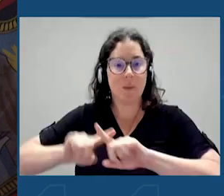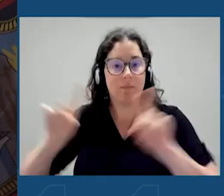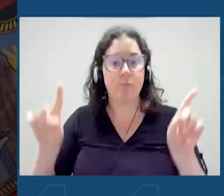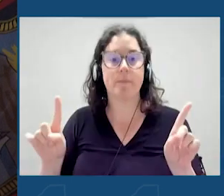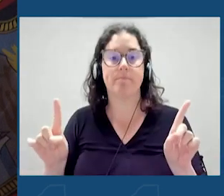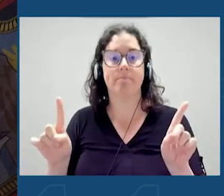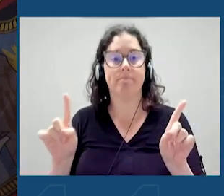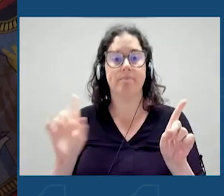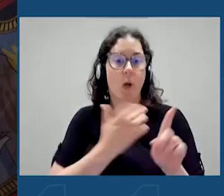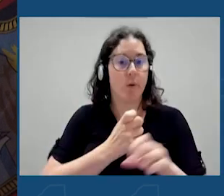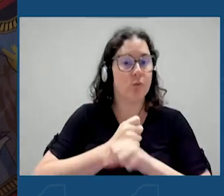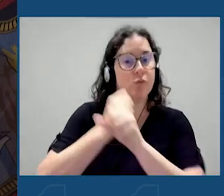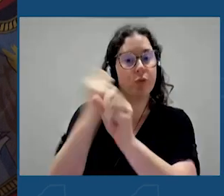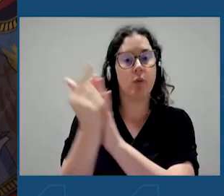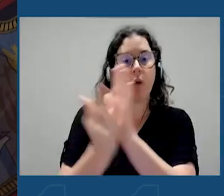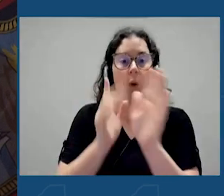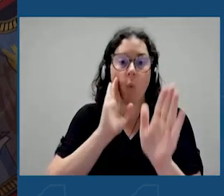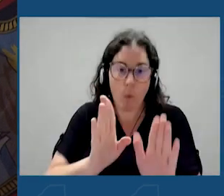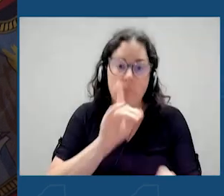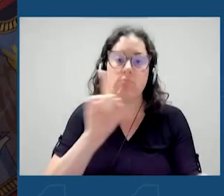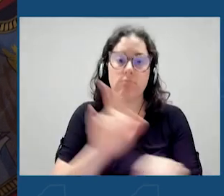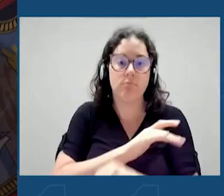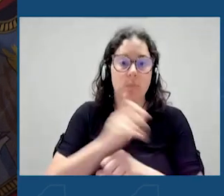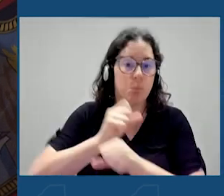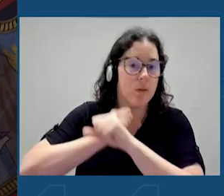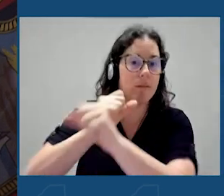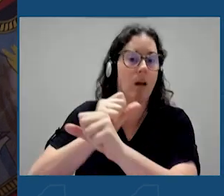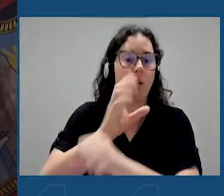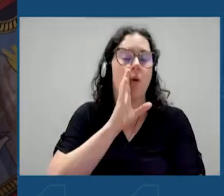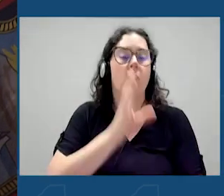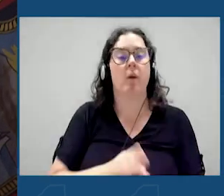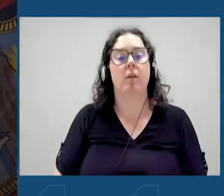Our shield laws will protect people. And I want to thank